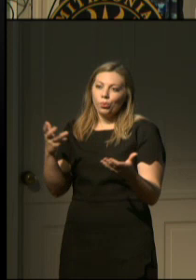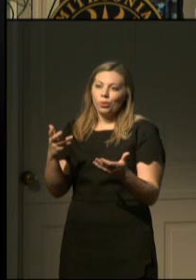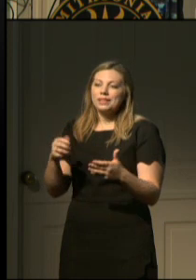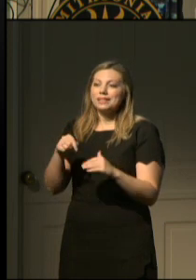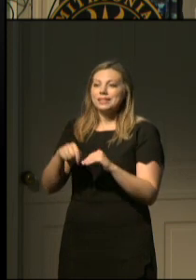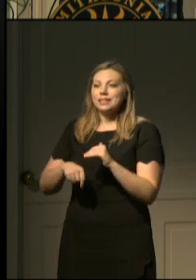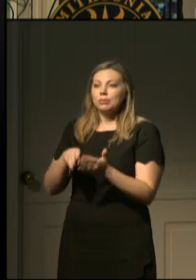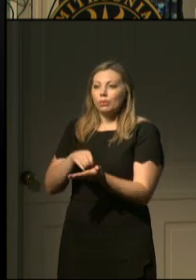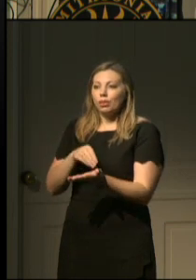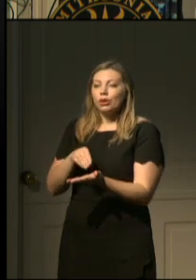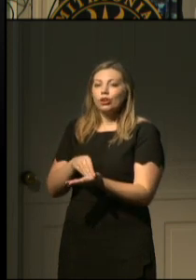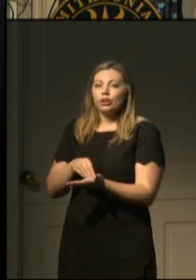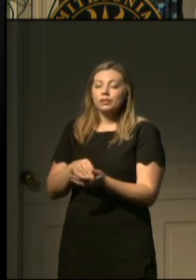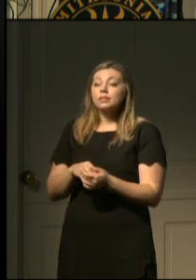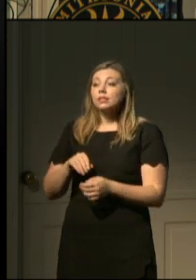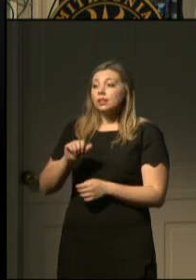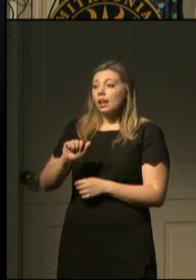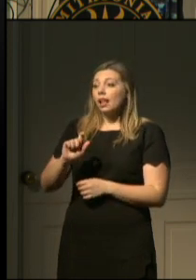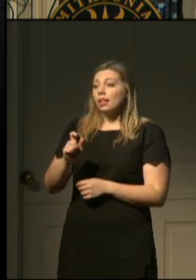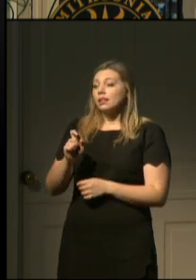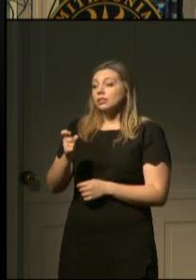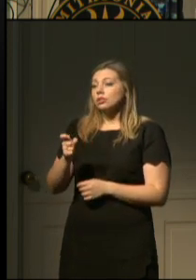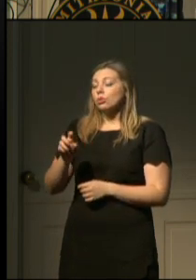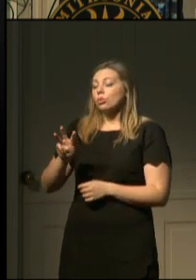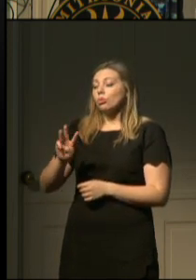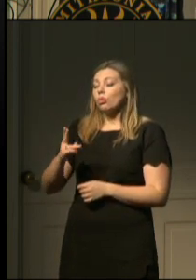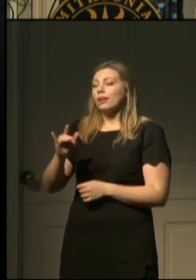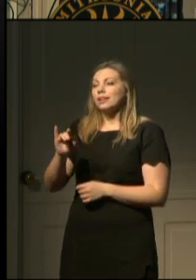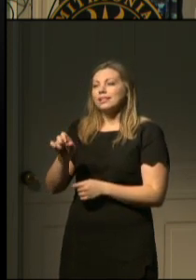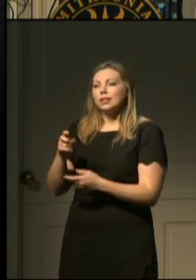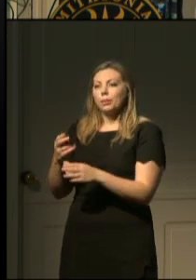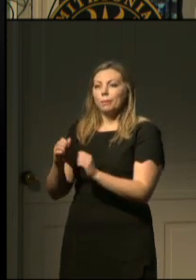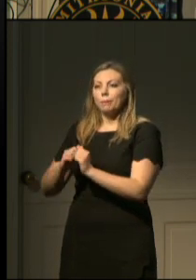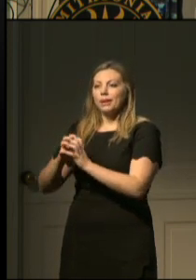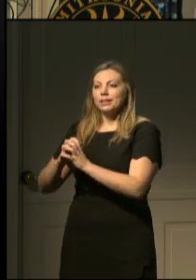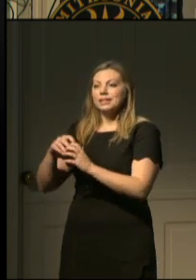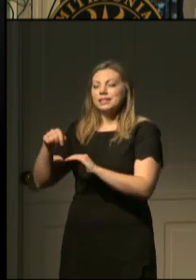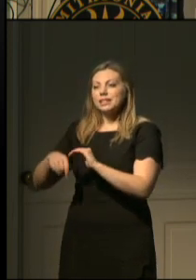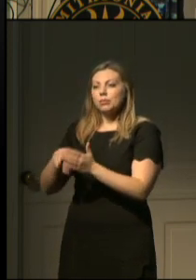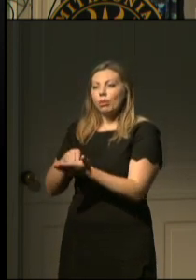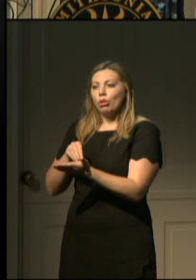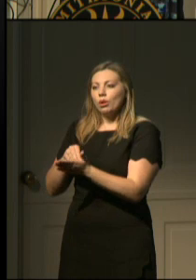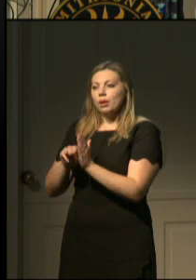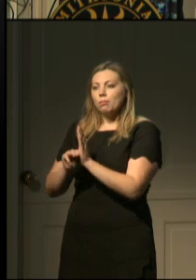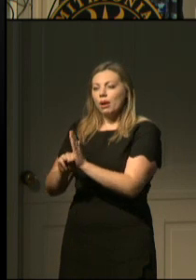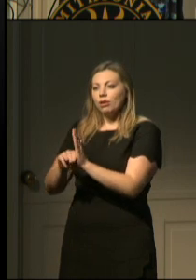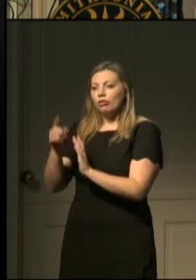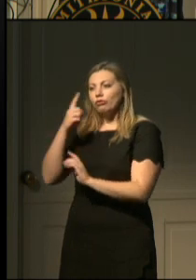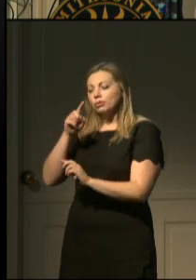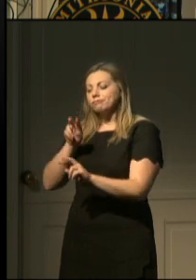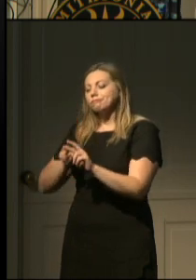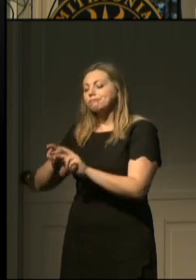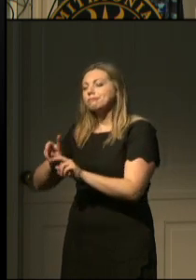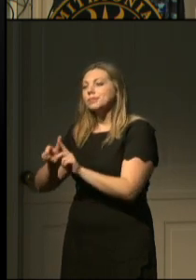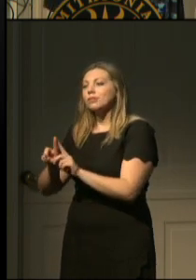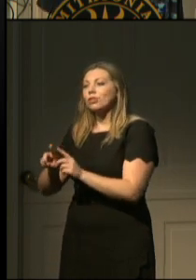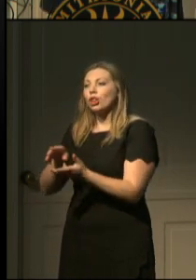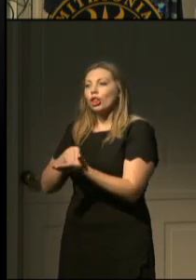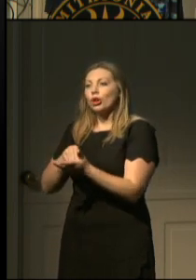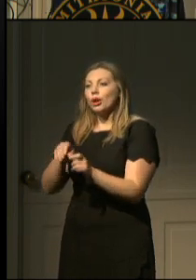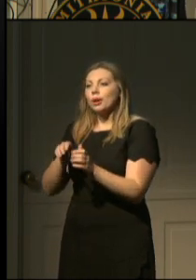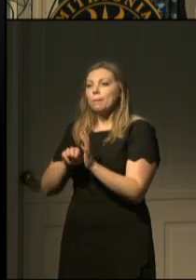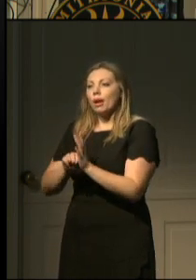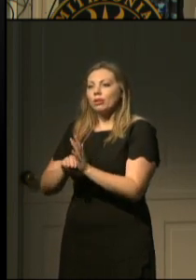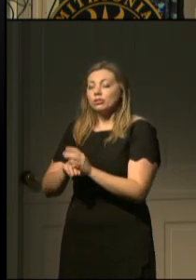Lab postdoc Alex White is building a deep learning model to explore global patterns in fern diversity. And the x-axis of